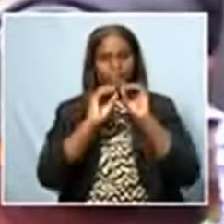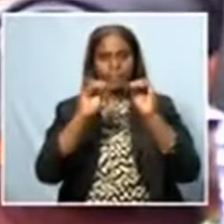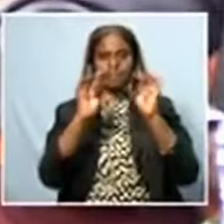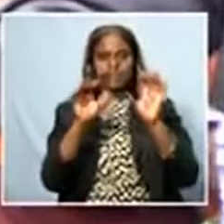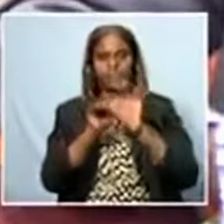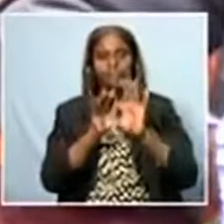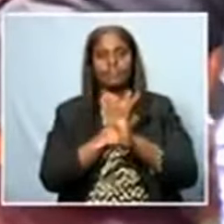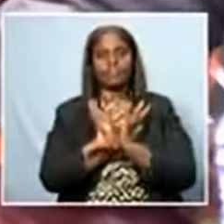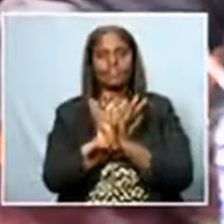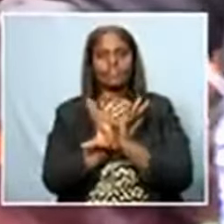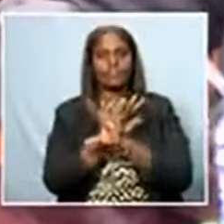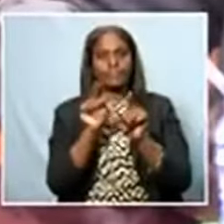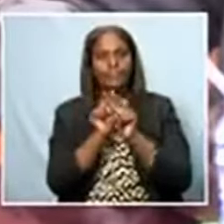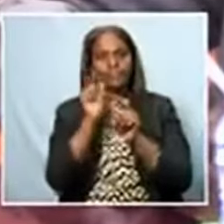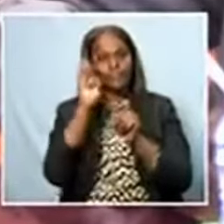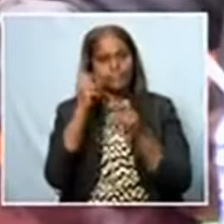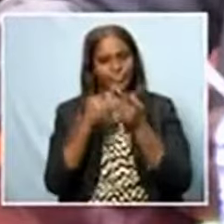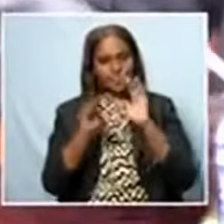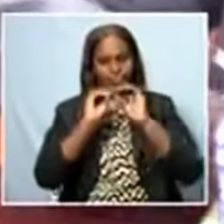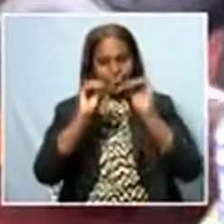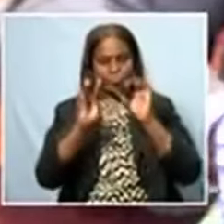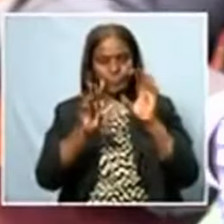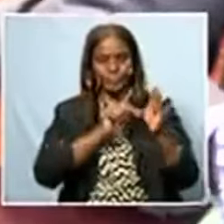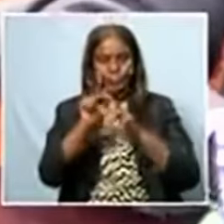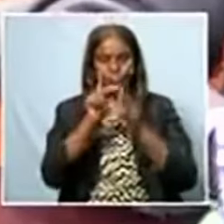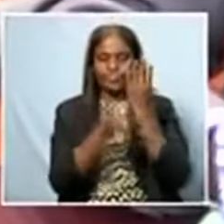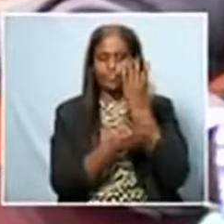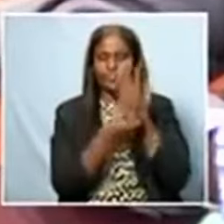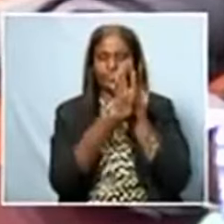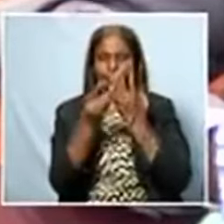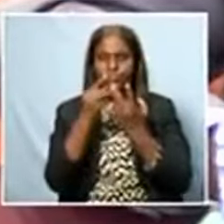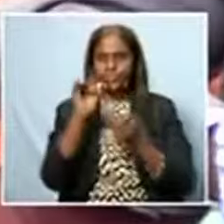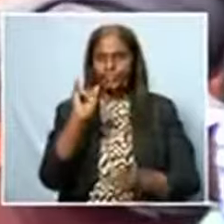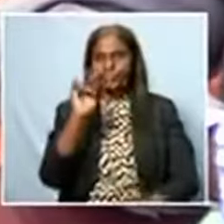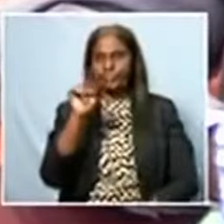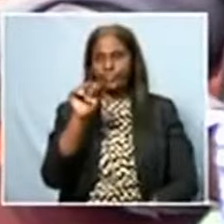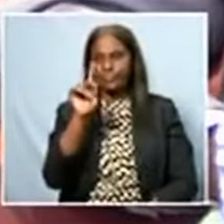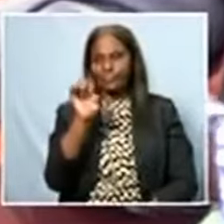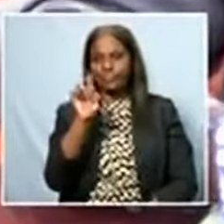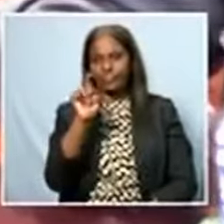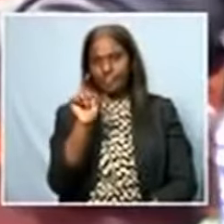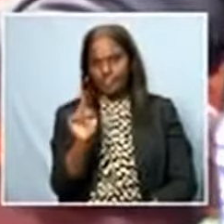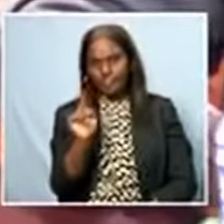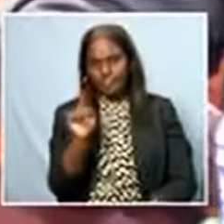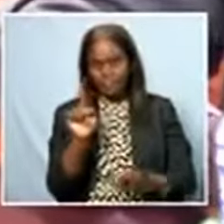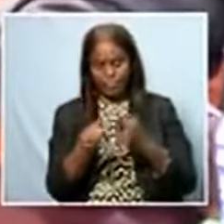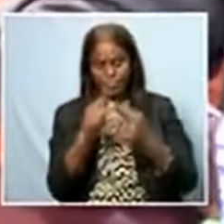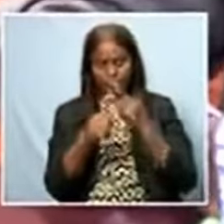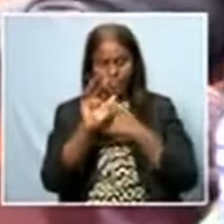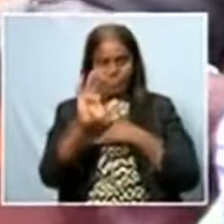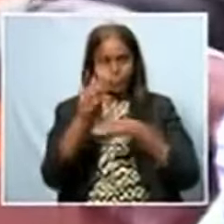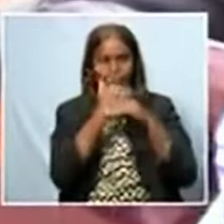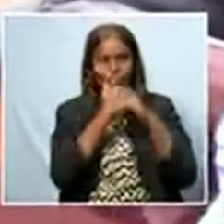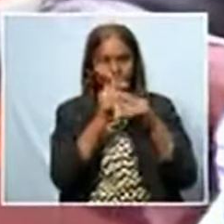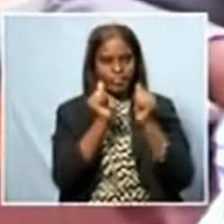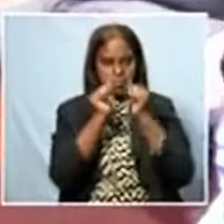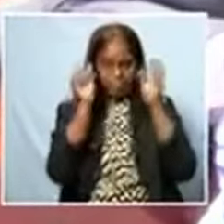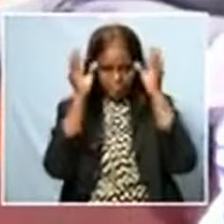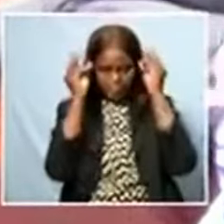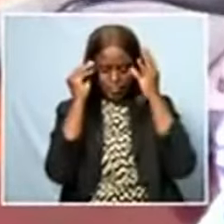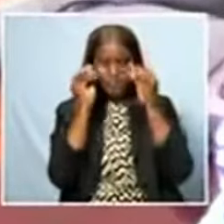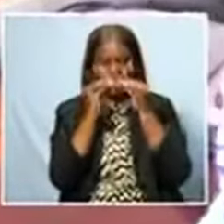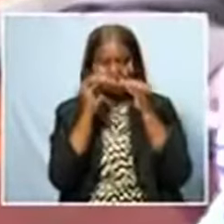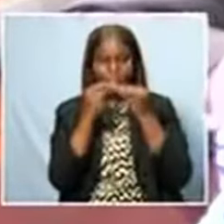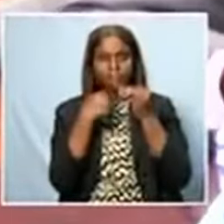in Zambia and the Teacher Professional Development Index. In those 2 documents, the standards and the competencies are laid